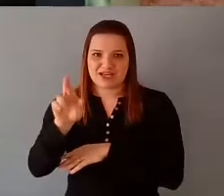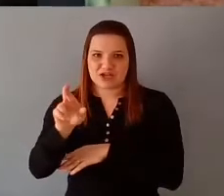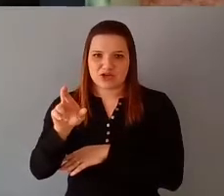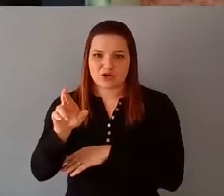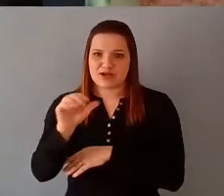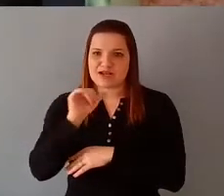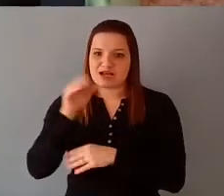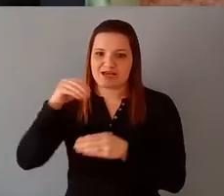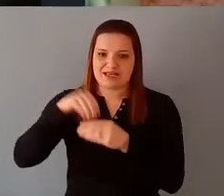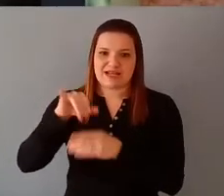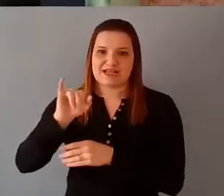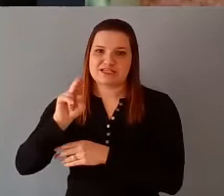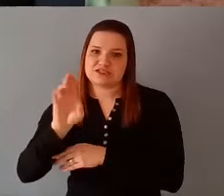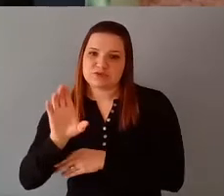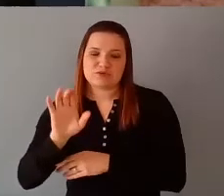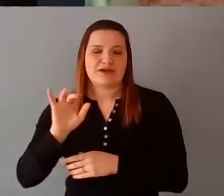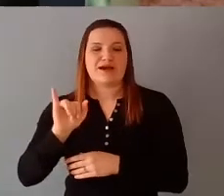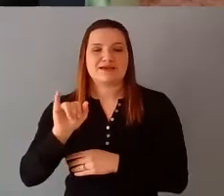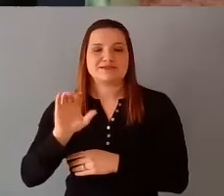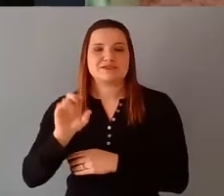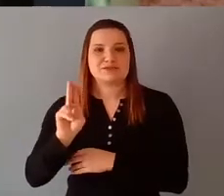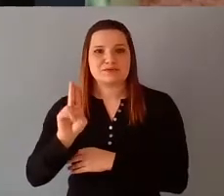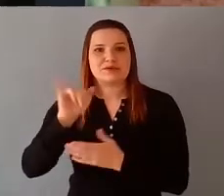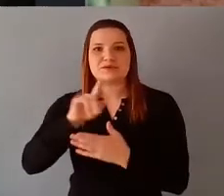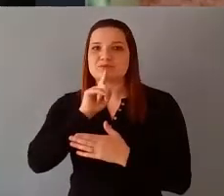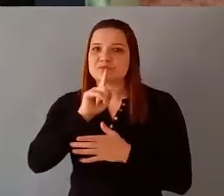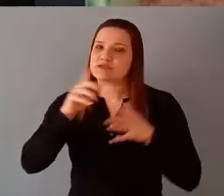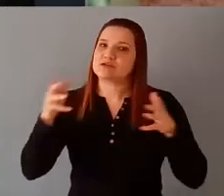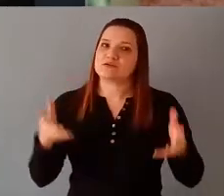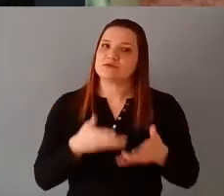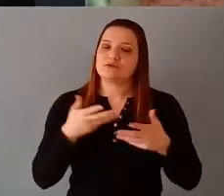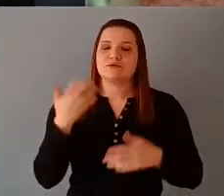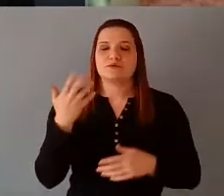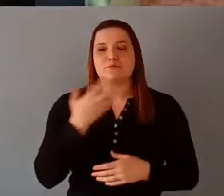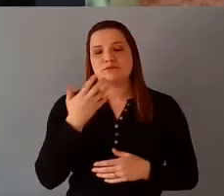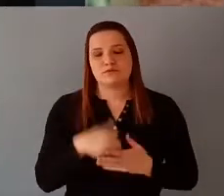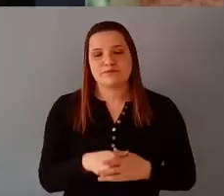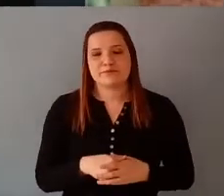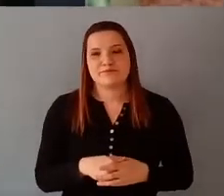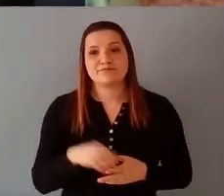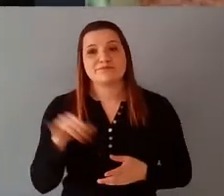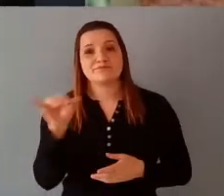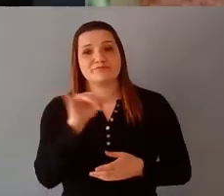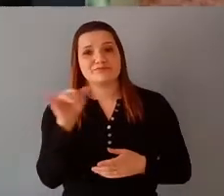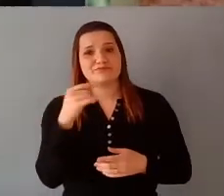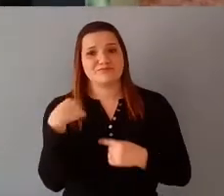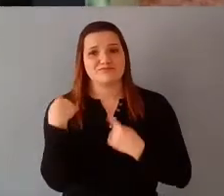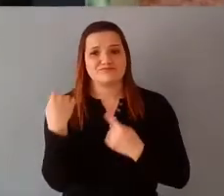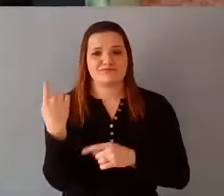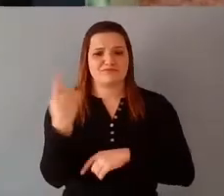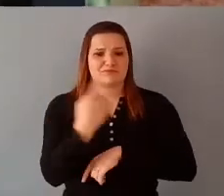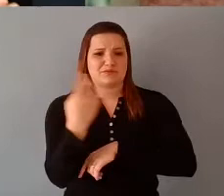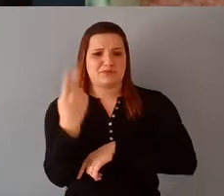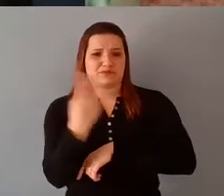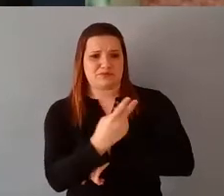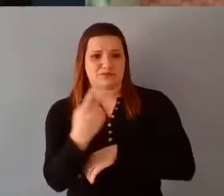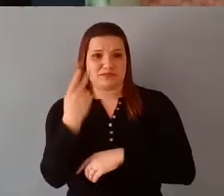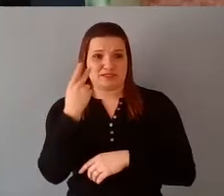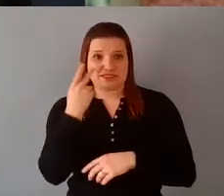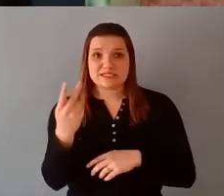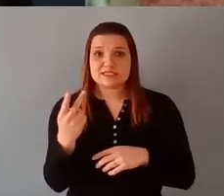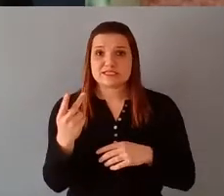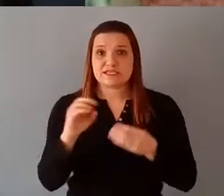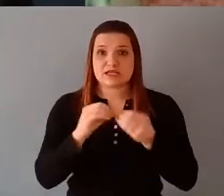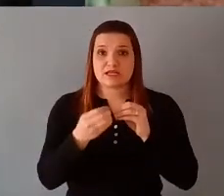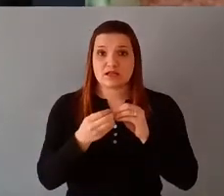very encouraging to be able to see that. And also, again, just over the last few days, to watch the number go from